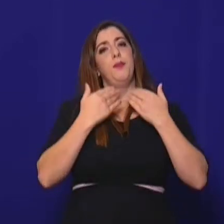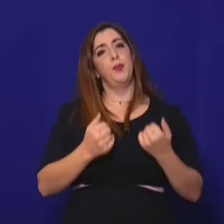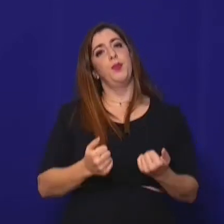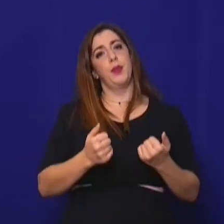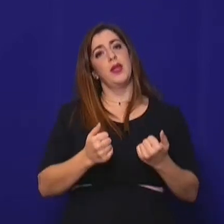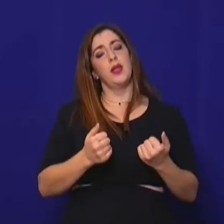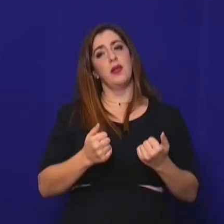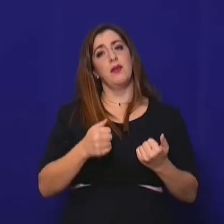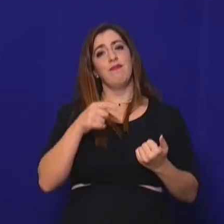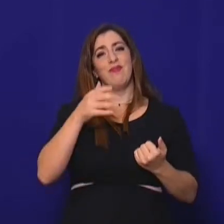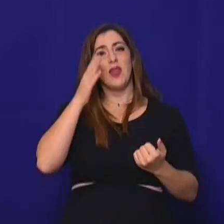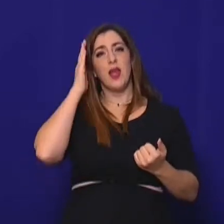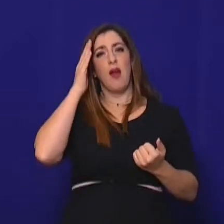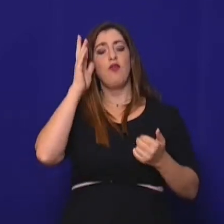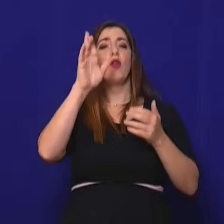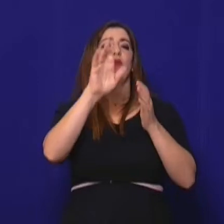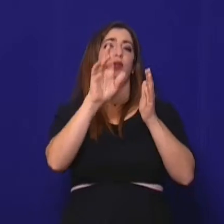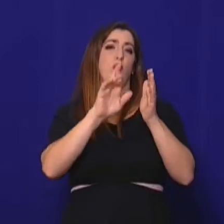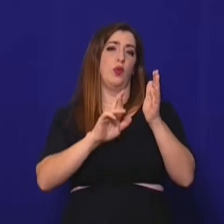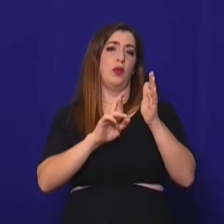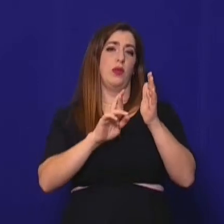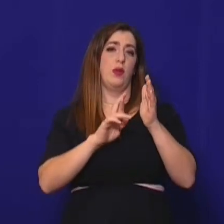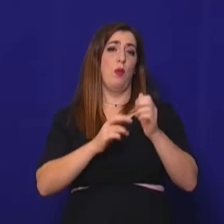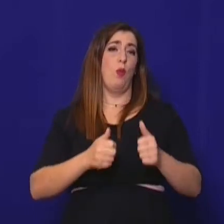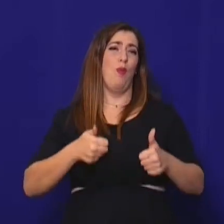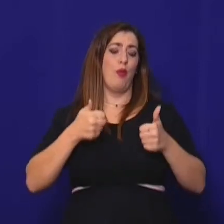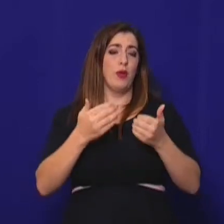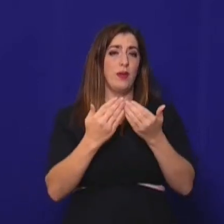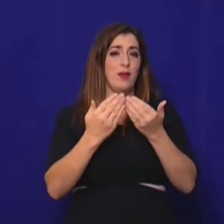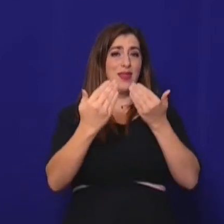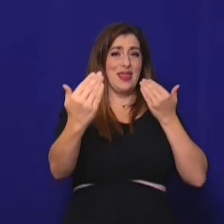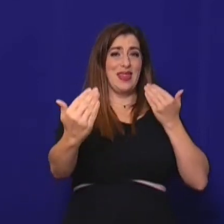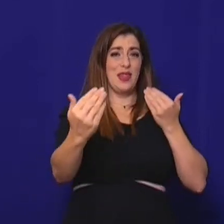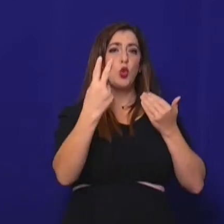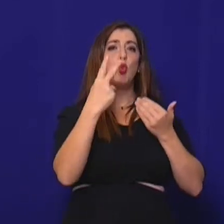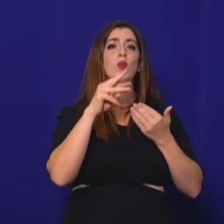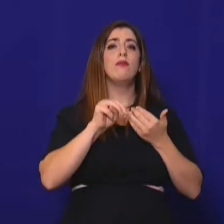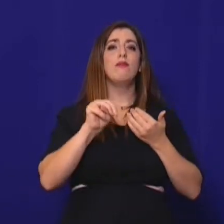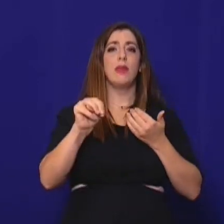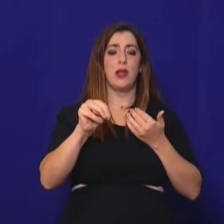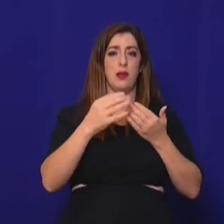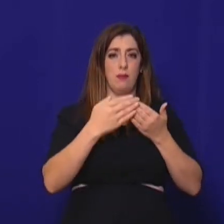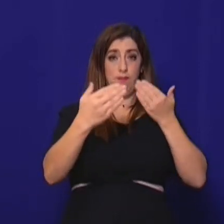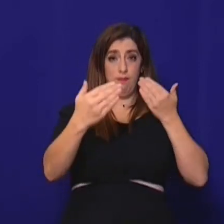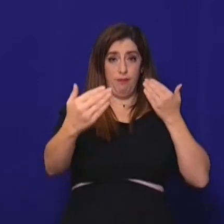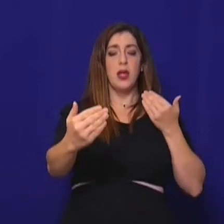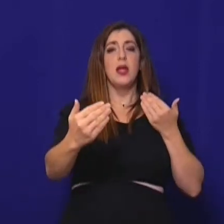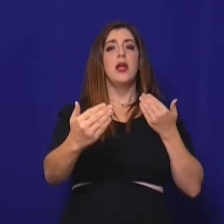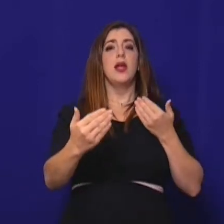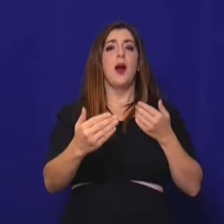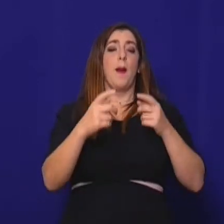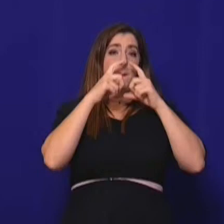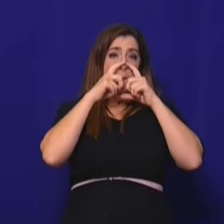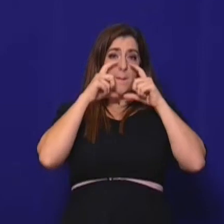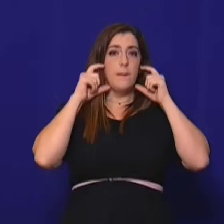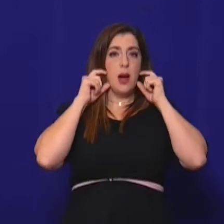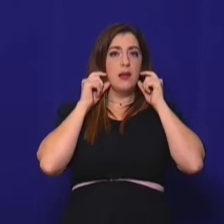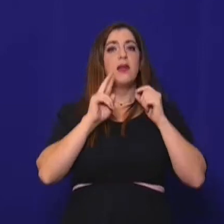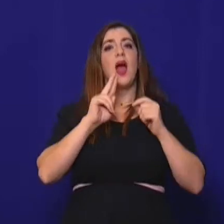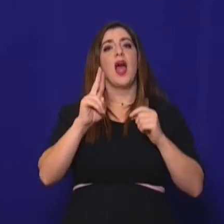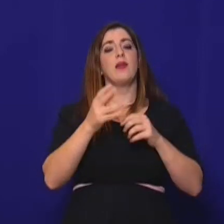measures, including physical distancing, hand washing and sanitization, which is very important, and the use of